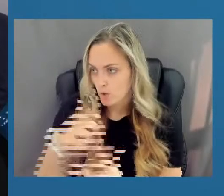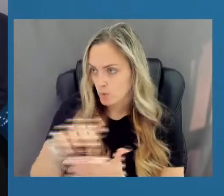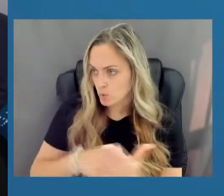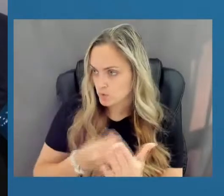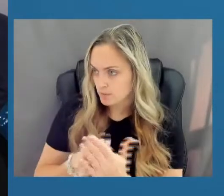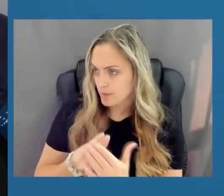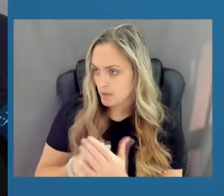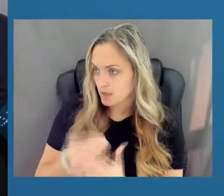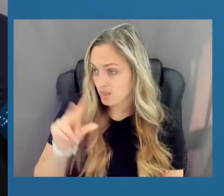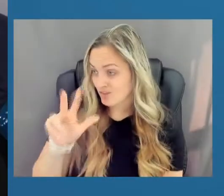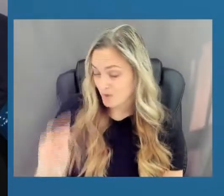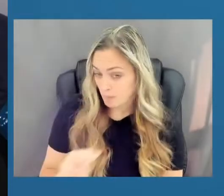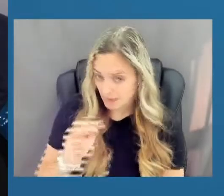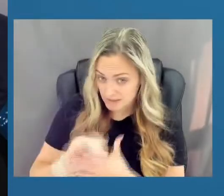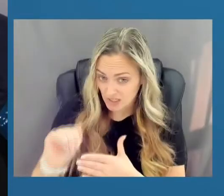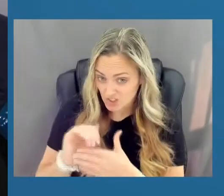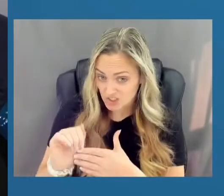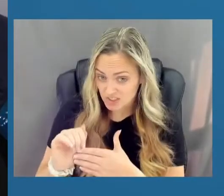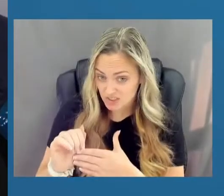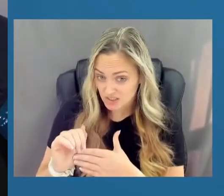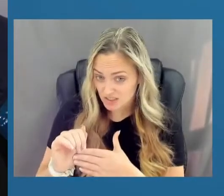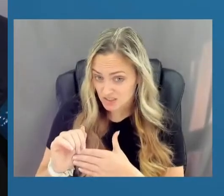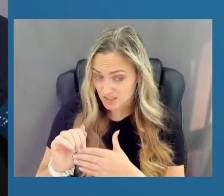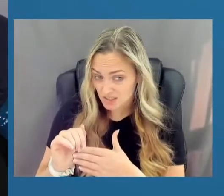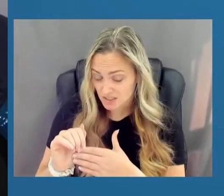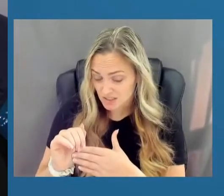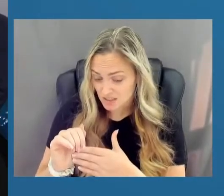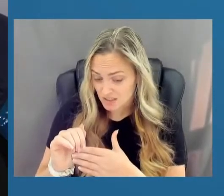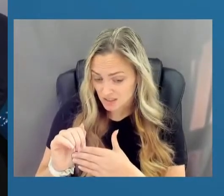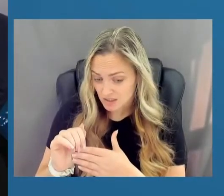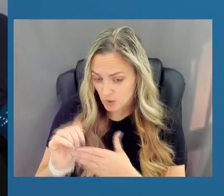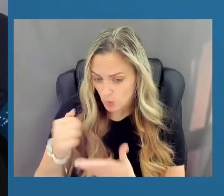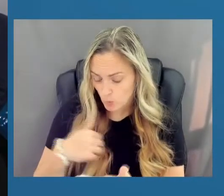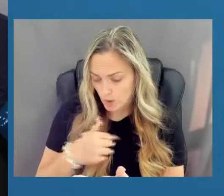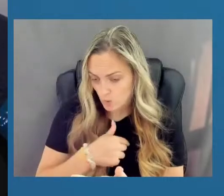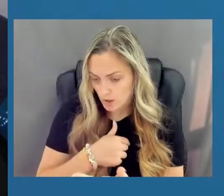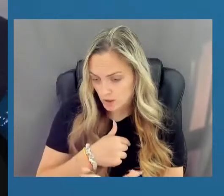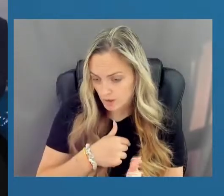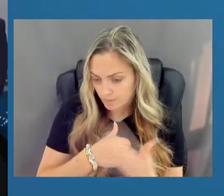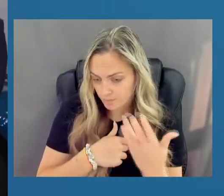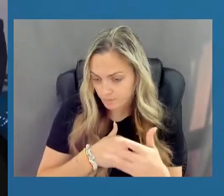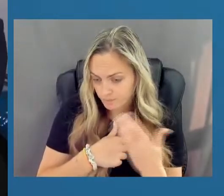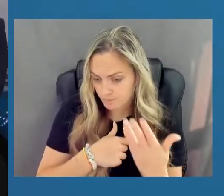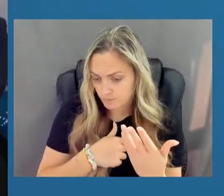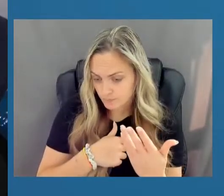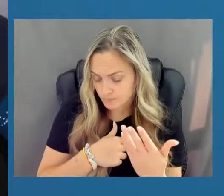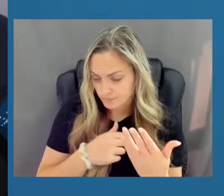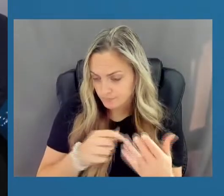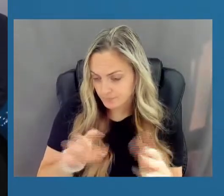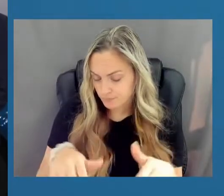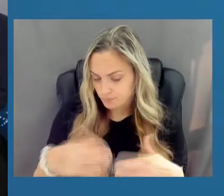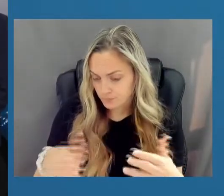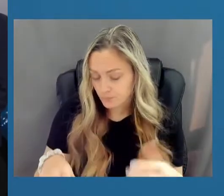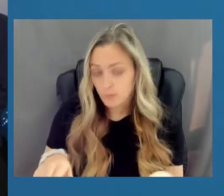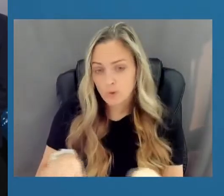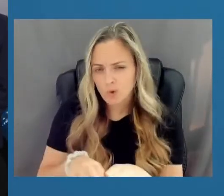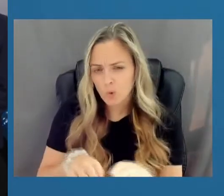million. We were at a Reopen